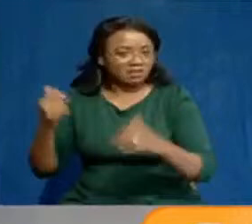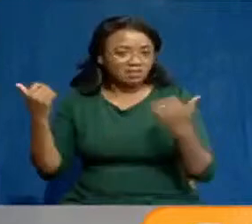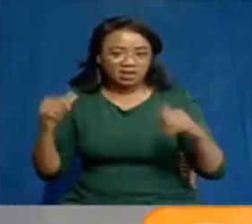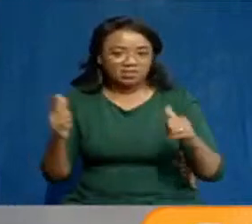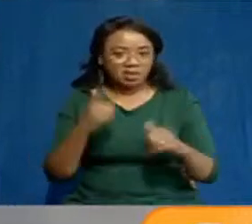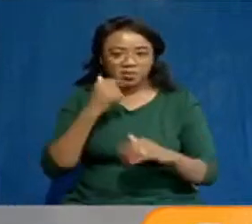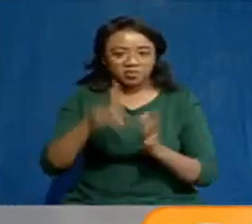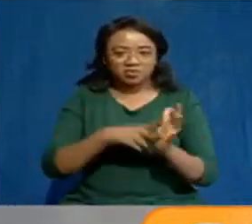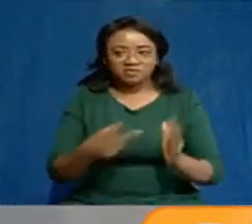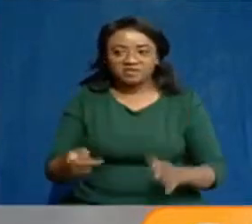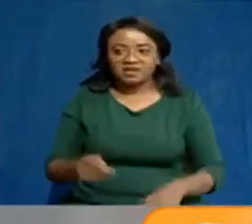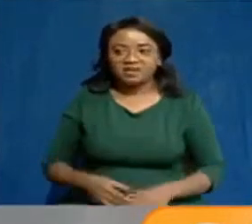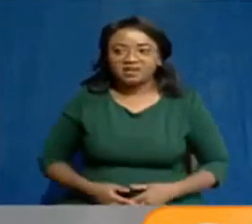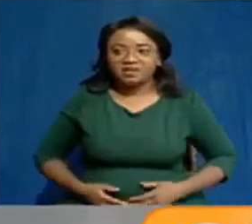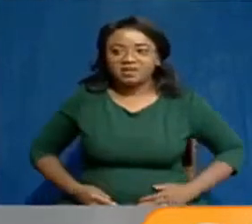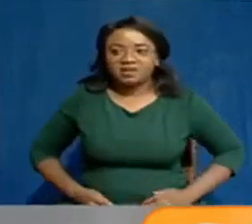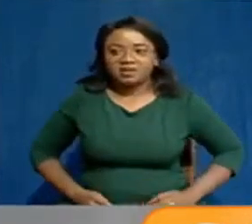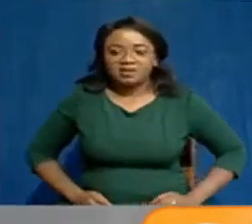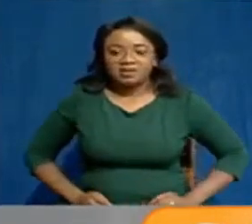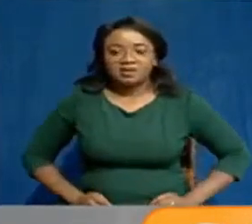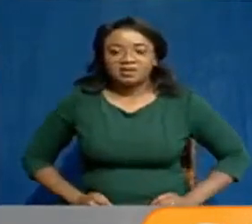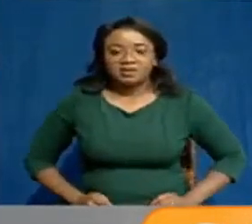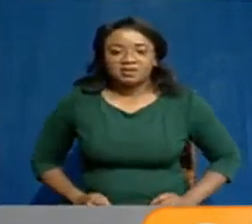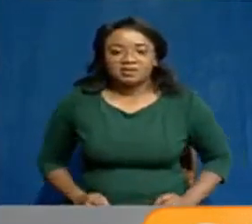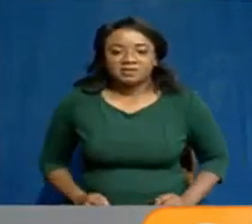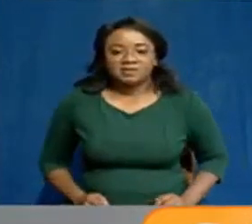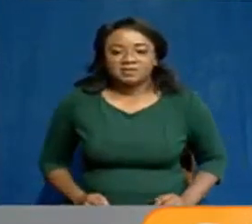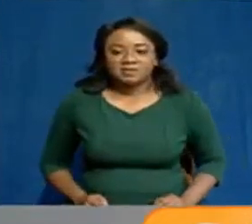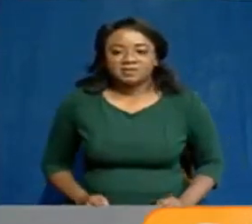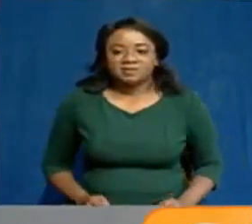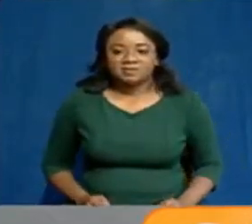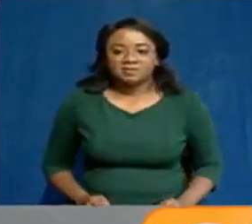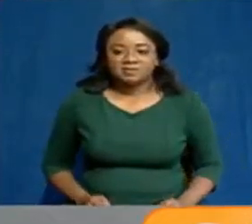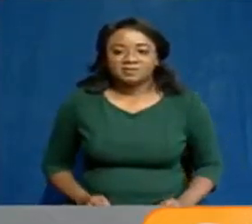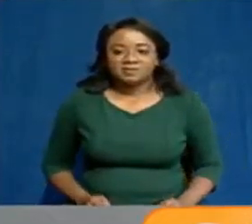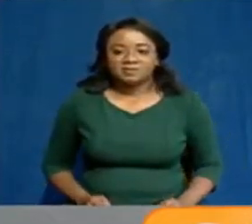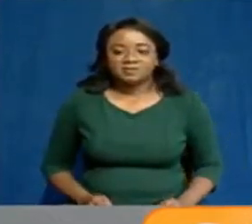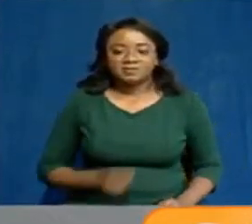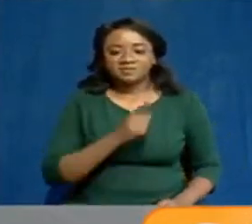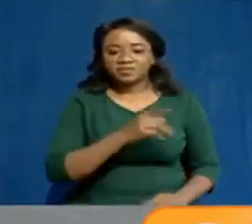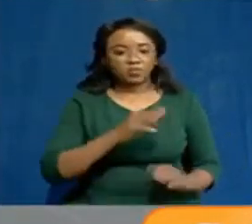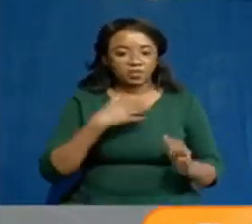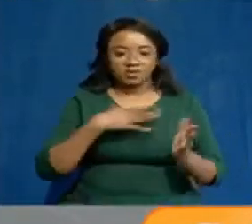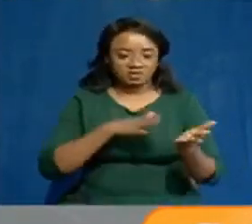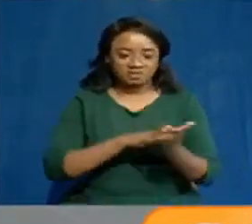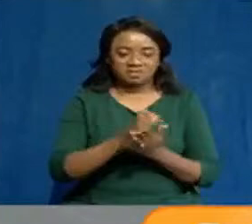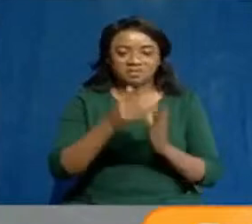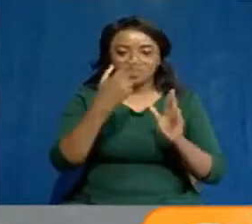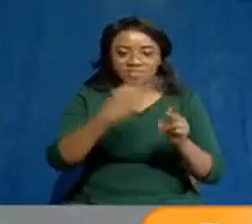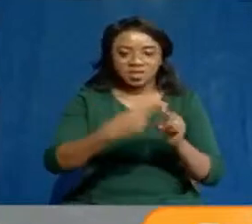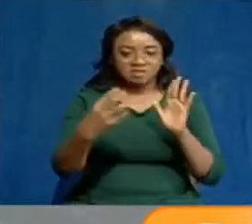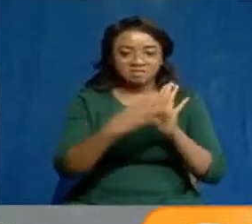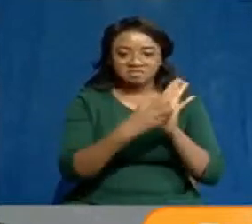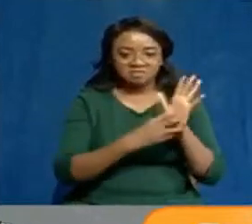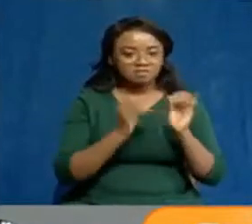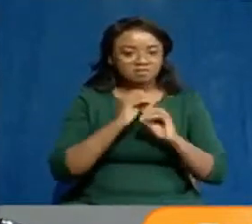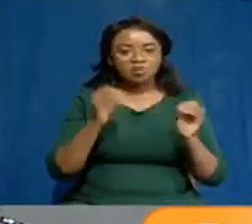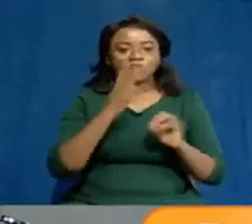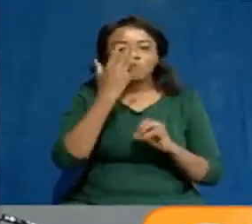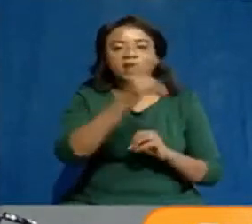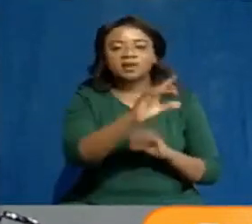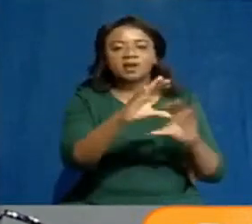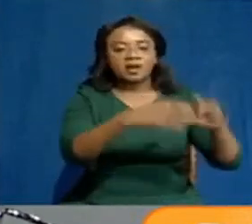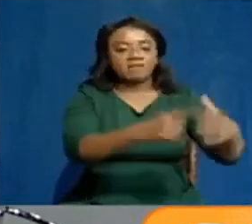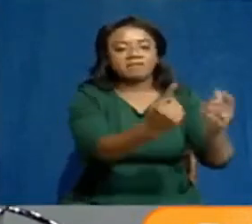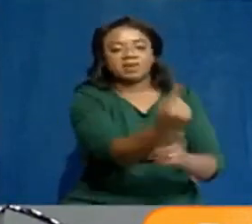responsibility. We did publish 29 initially. And the companies came and pleaded with us that they are ready to work with us to make